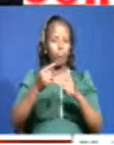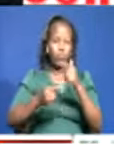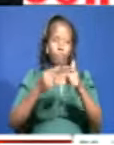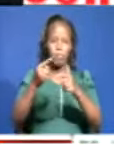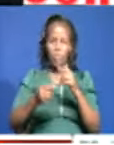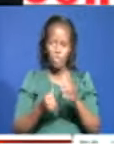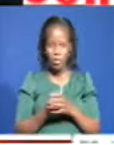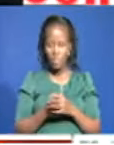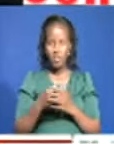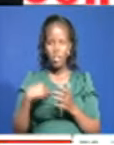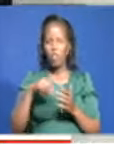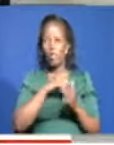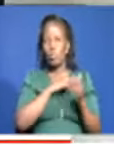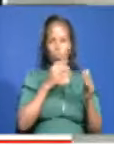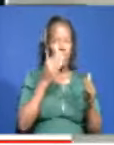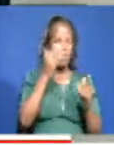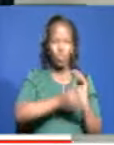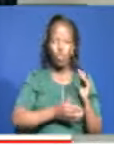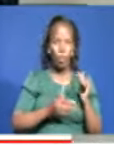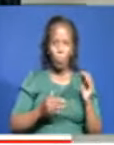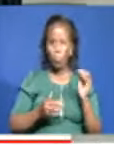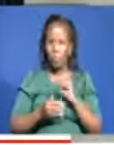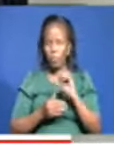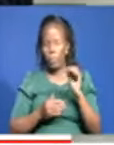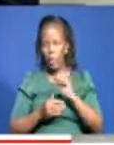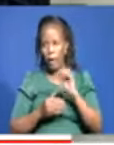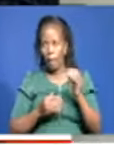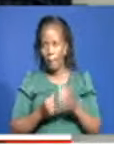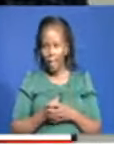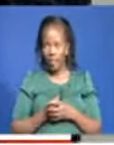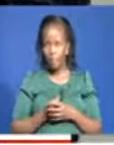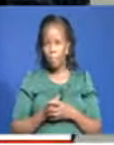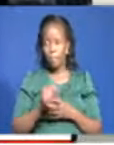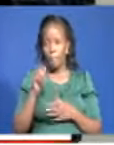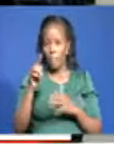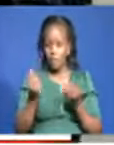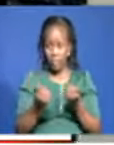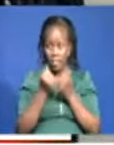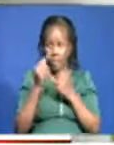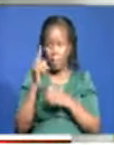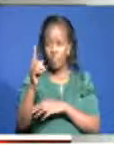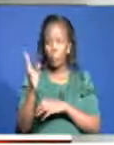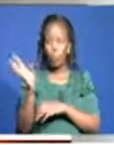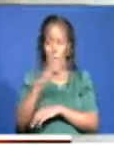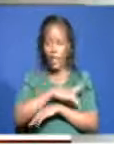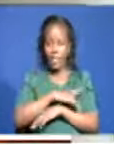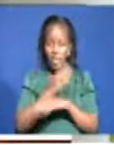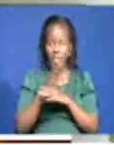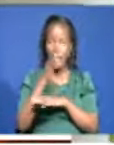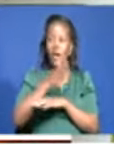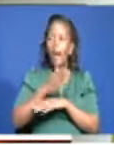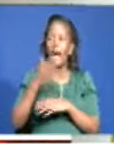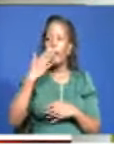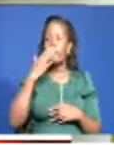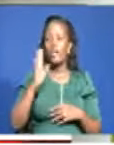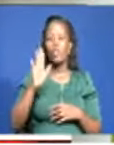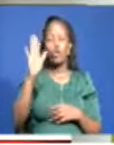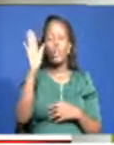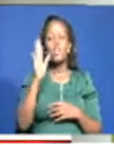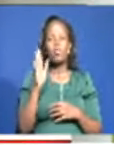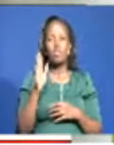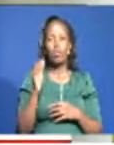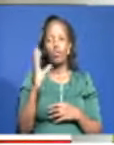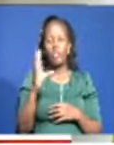Nothing should stop it. The event was held one day after the swearing-in of the cabinet secretaries Thursday at State House